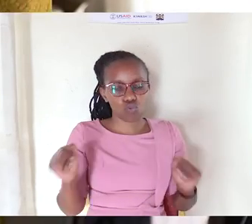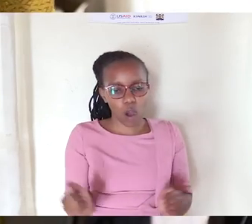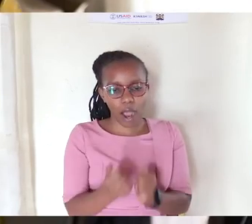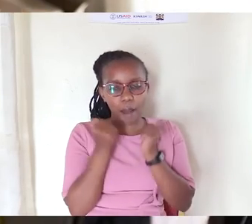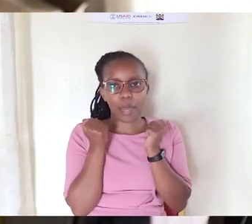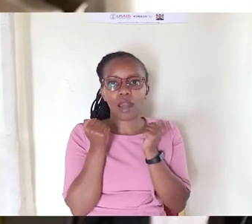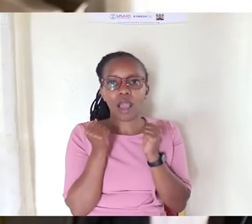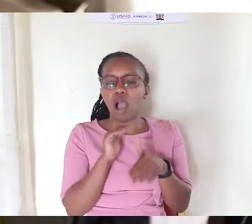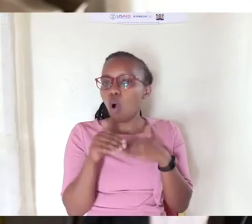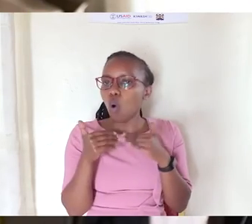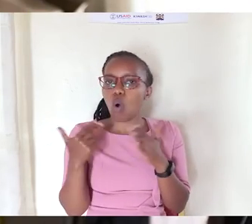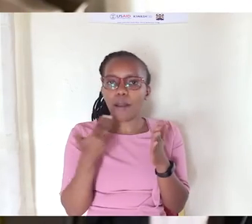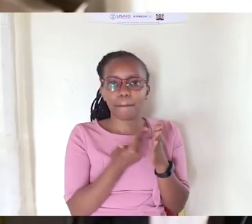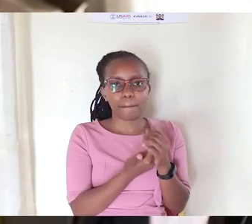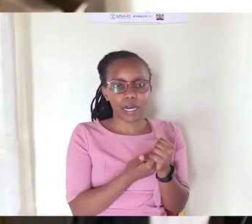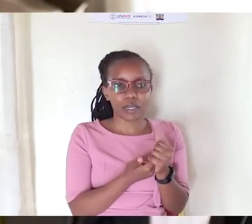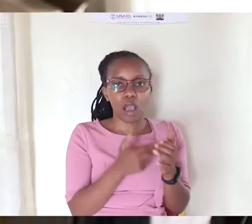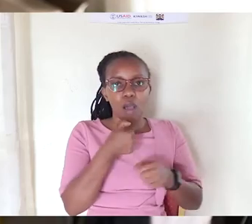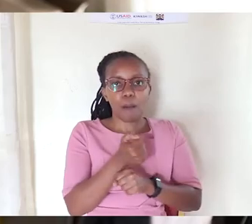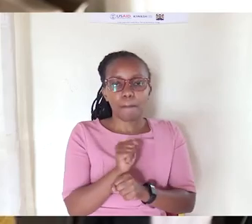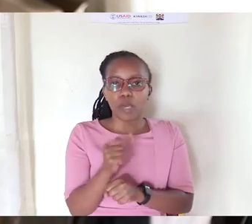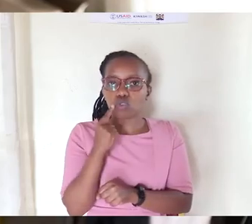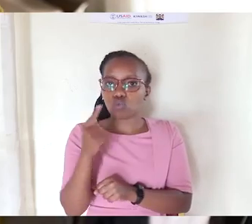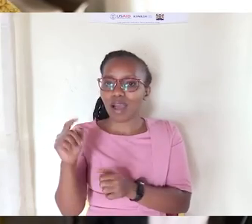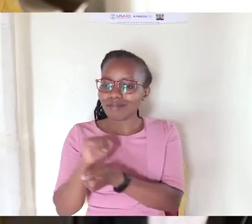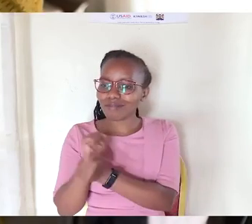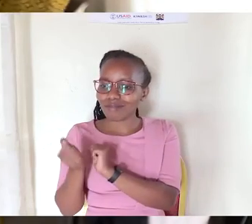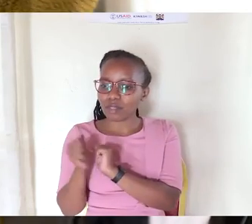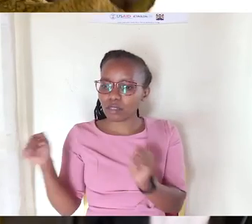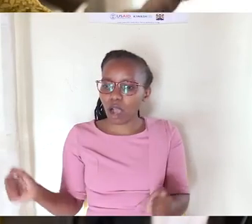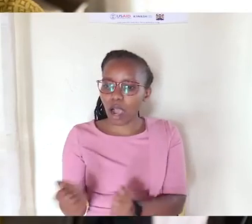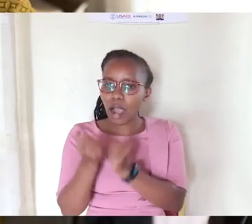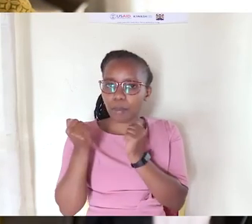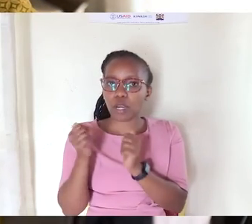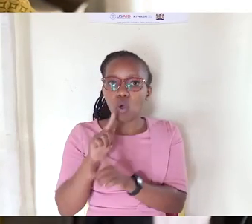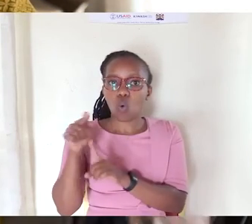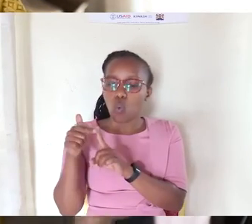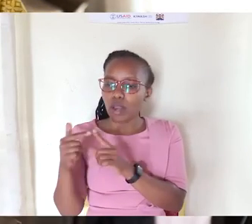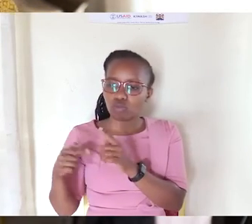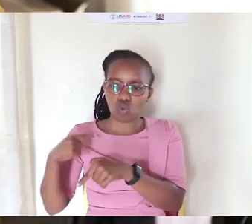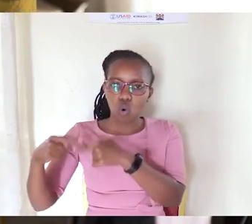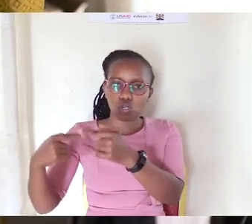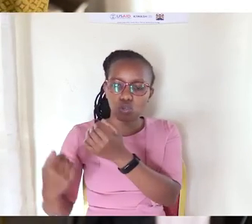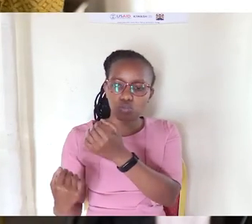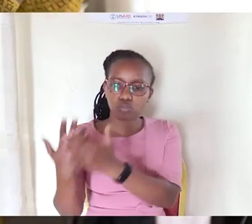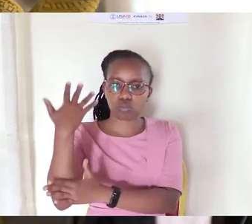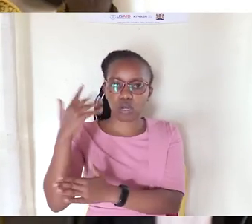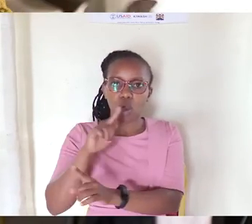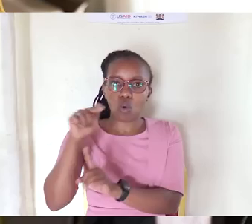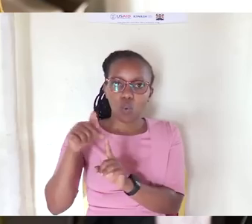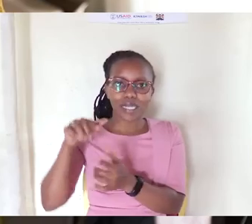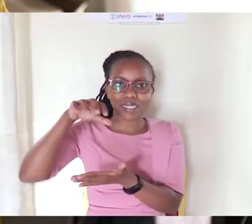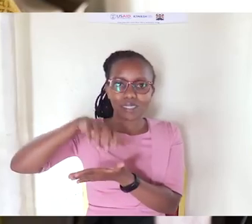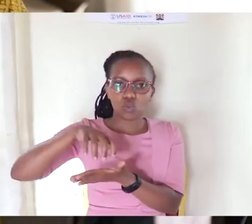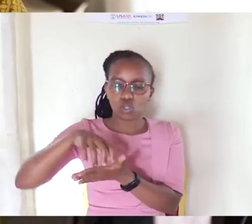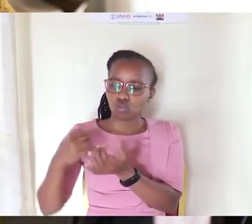we are all partners in ensuring that that change happens. So as we continue to roll it out, as we establish the situation